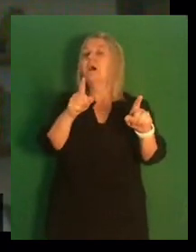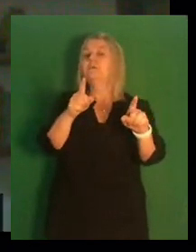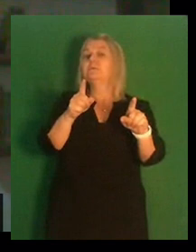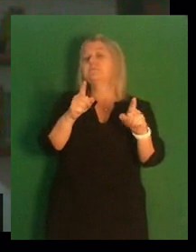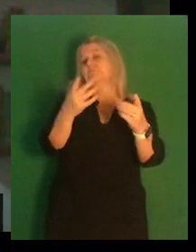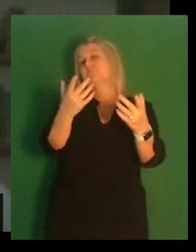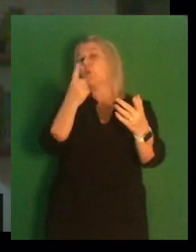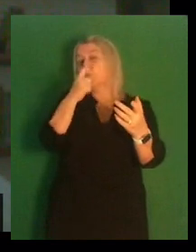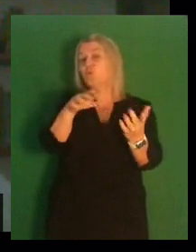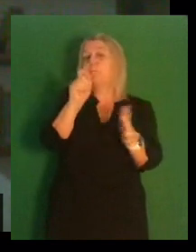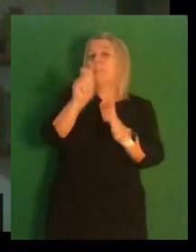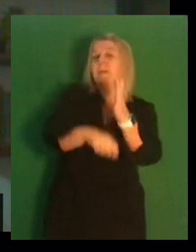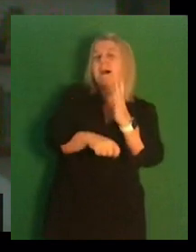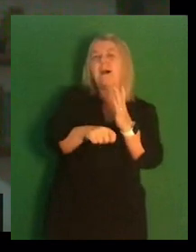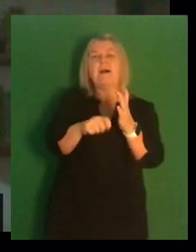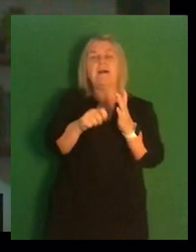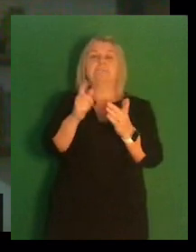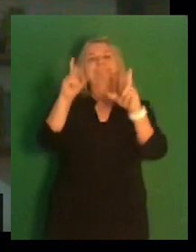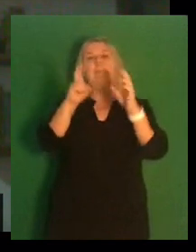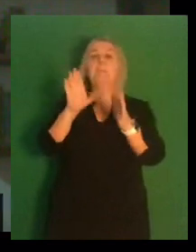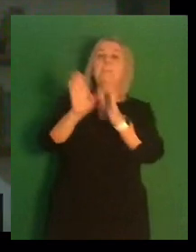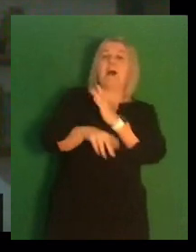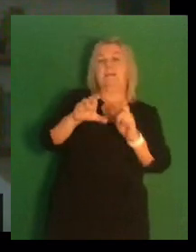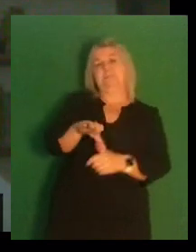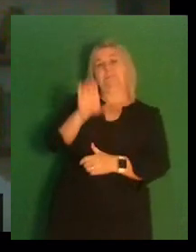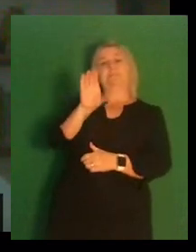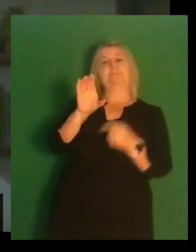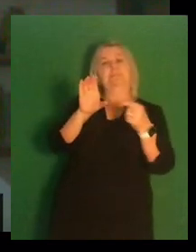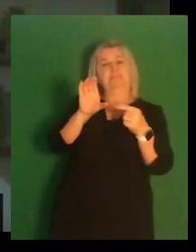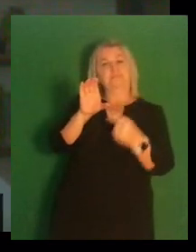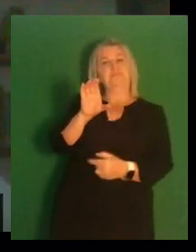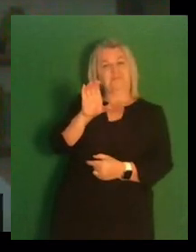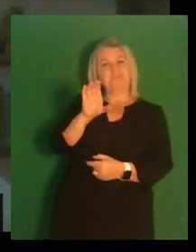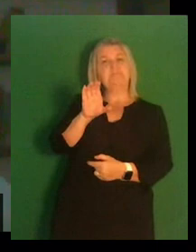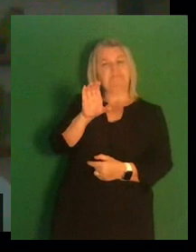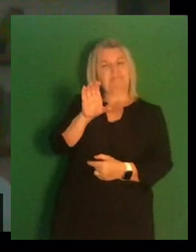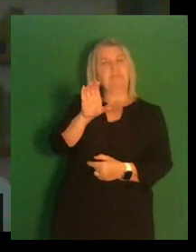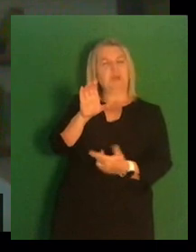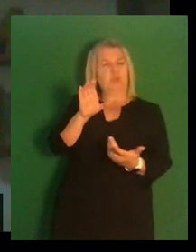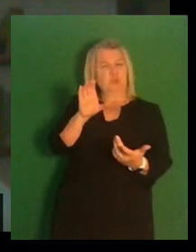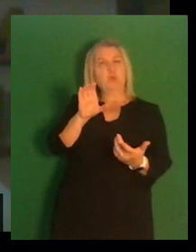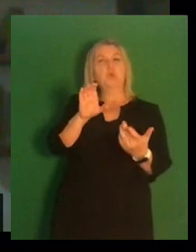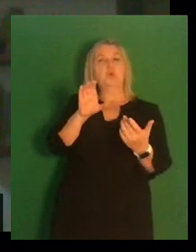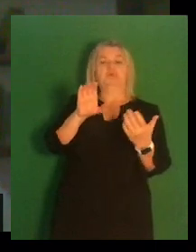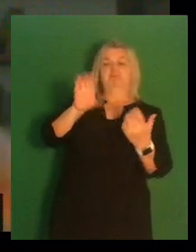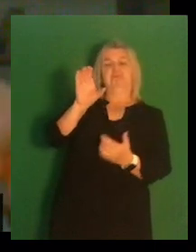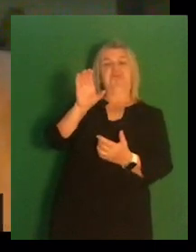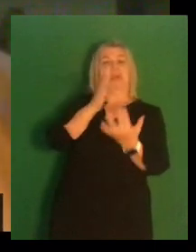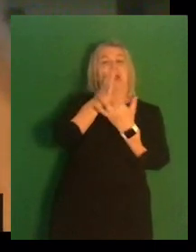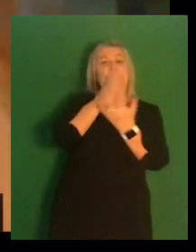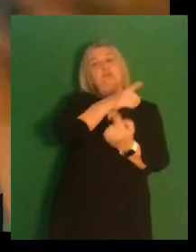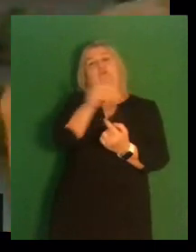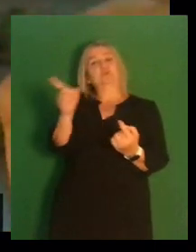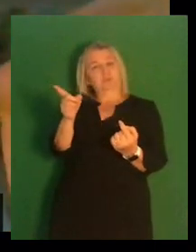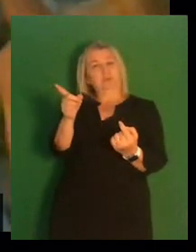the majority of ticket sales. So there was something of something in the idea of the audience kind of buying